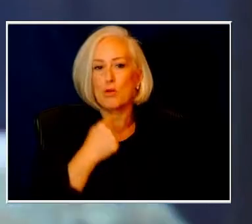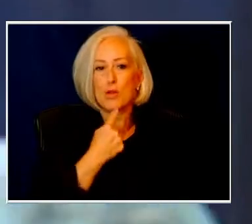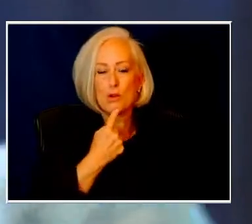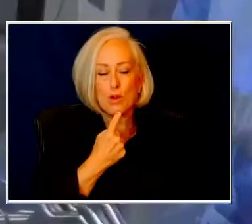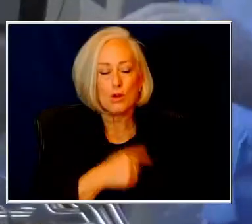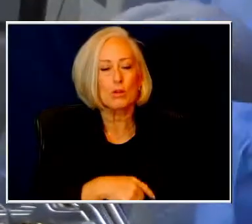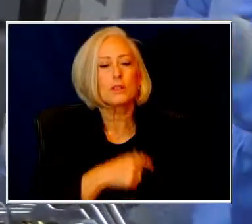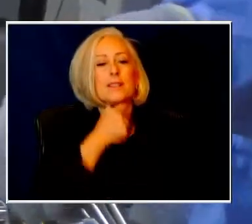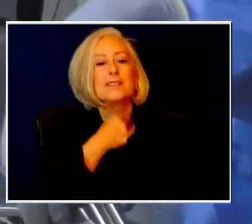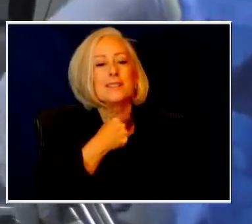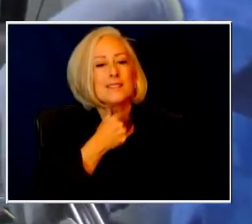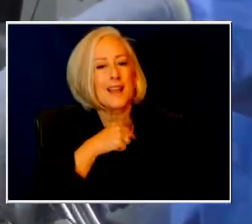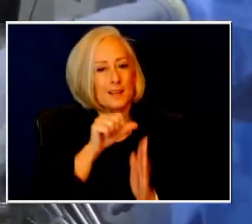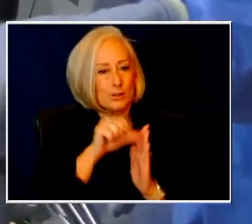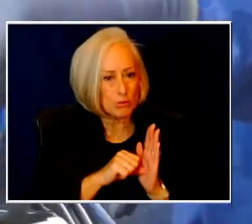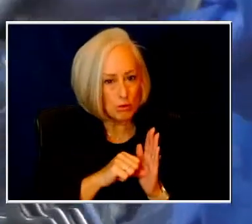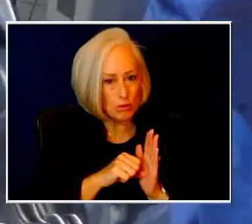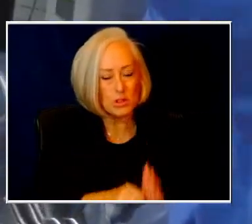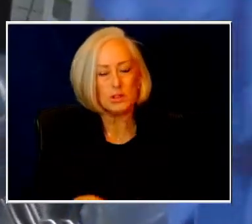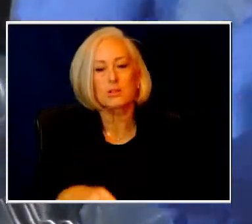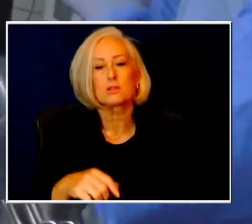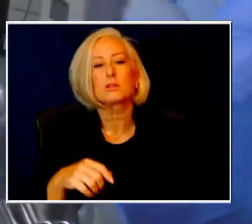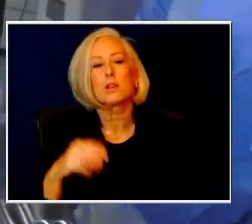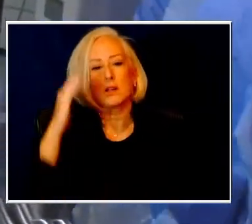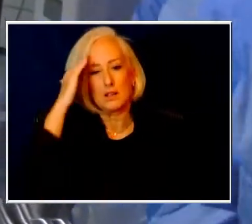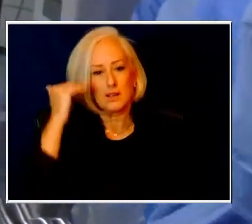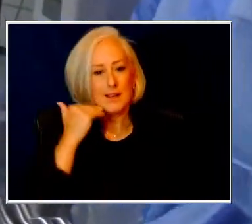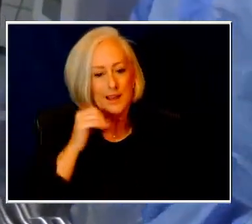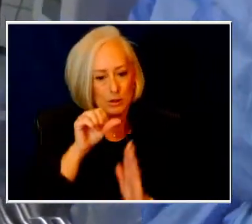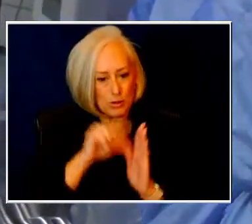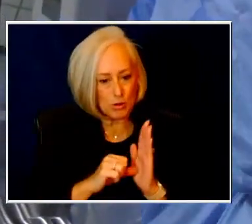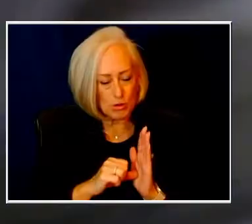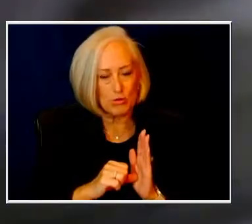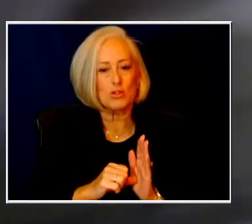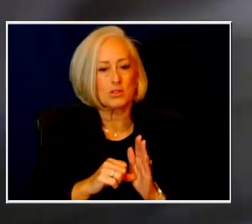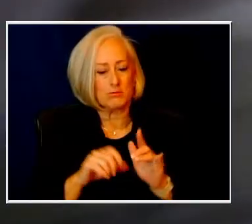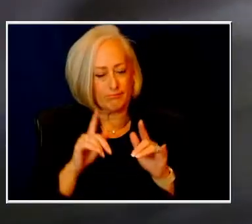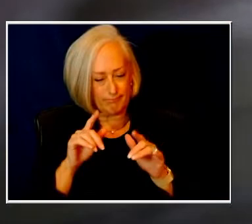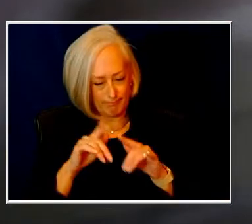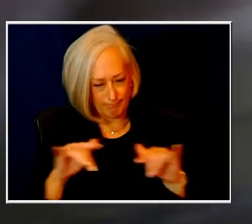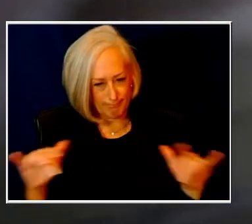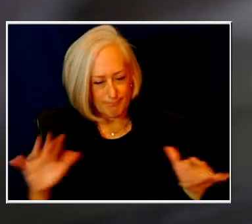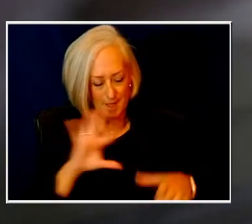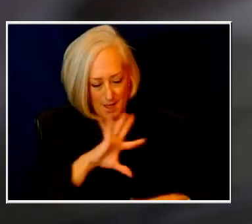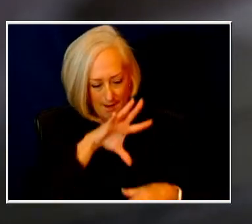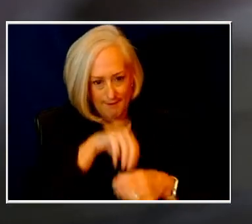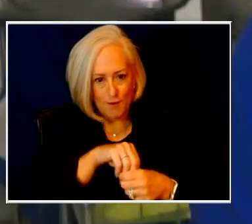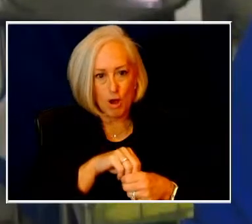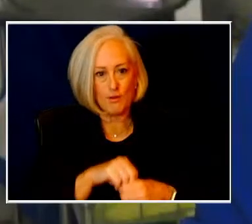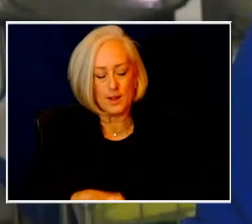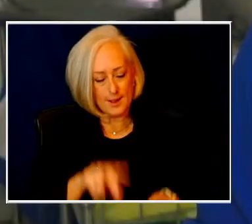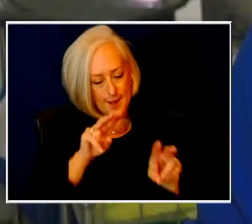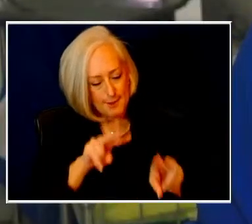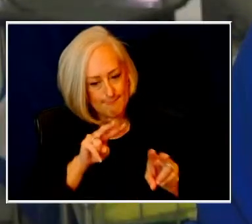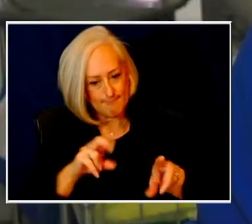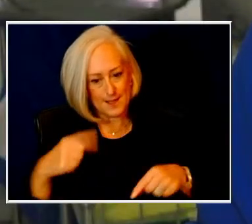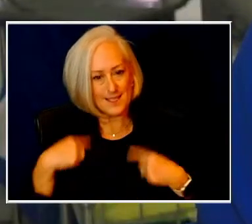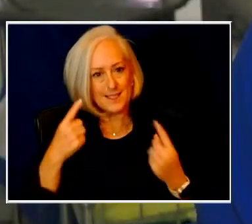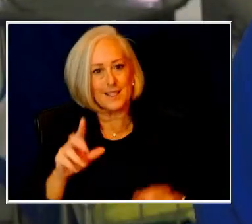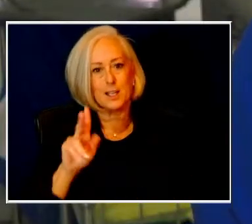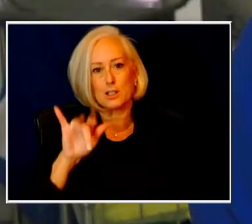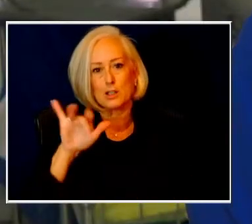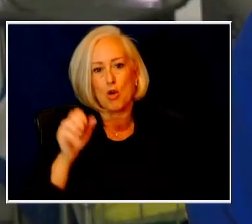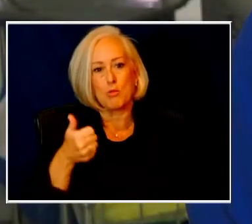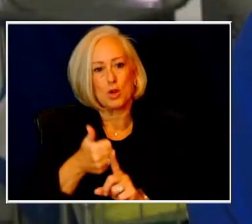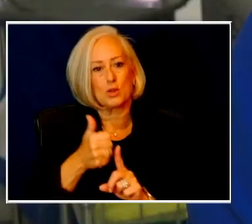neurosurgeons. Doctors have kept an eye on Kolbie's tumor since she was 6 months old and will continue to monitor it. There's a chance it could regrow.